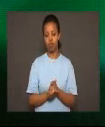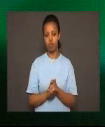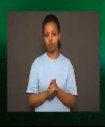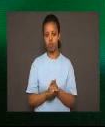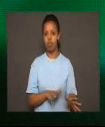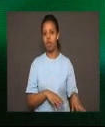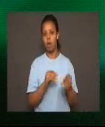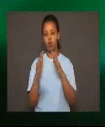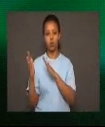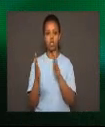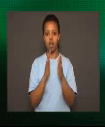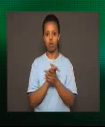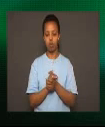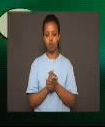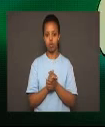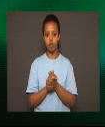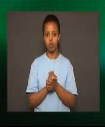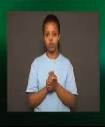Students, let's get ready.